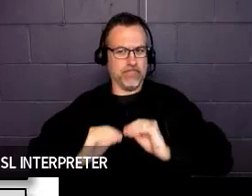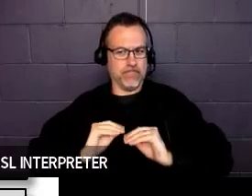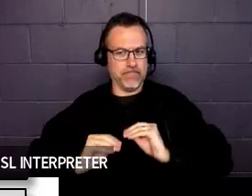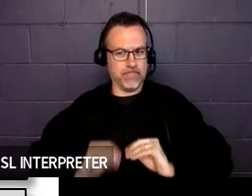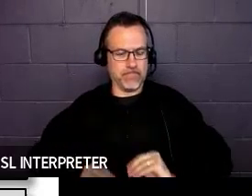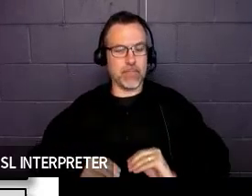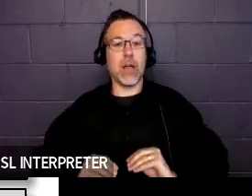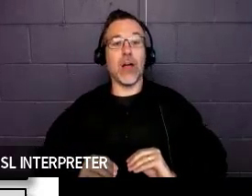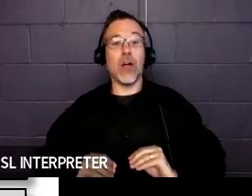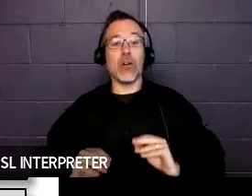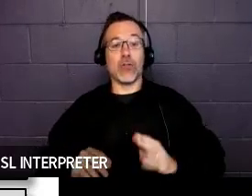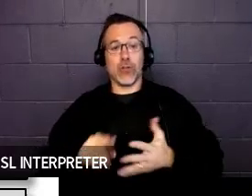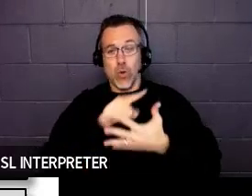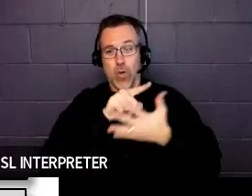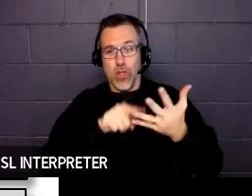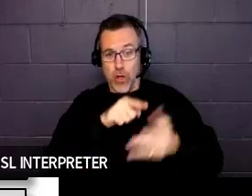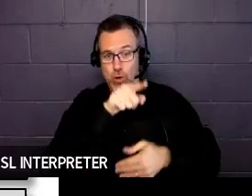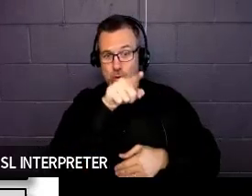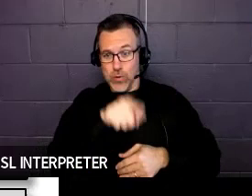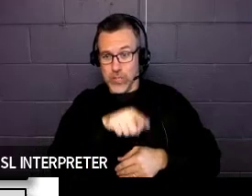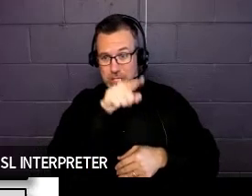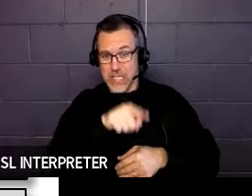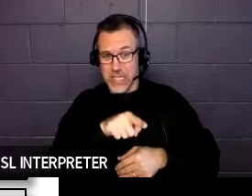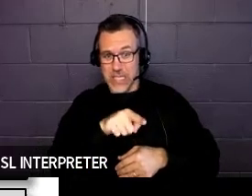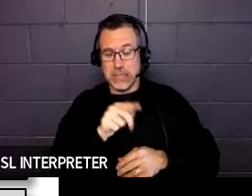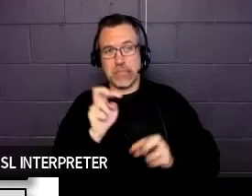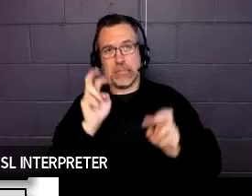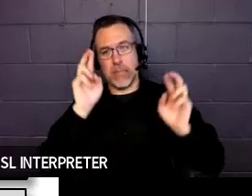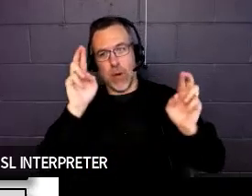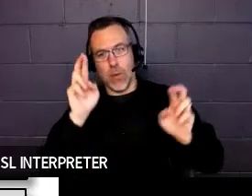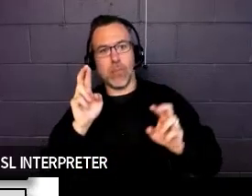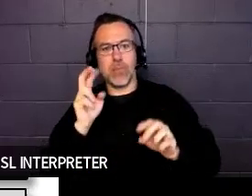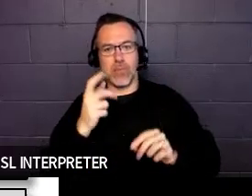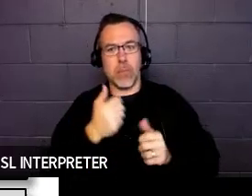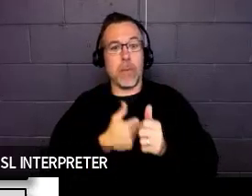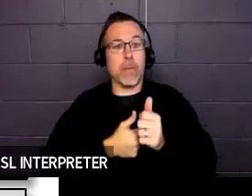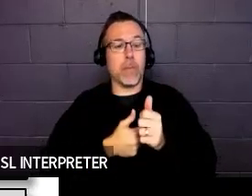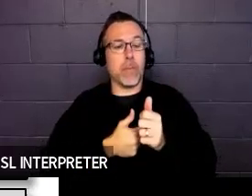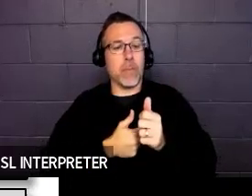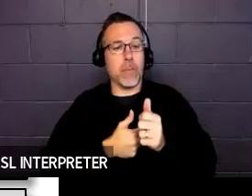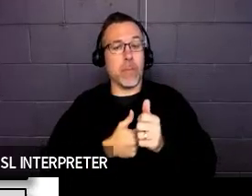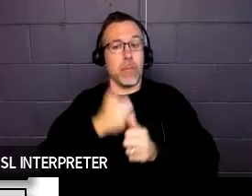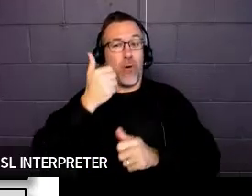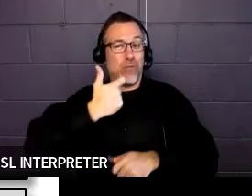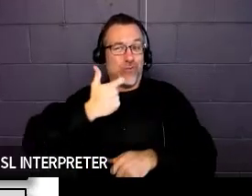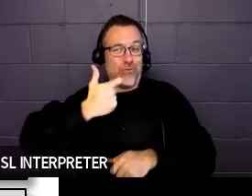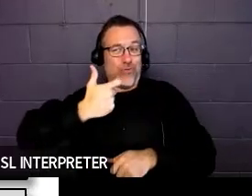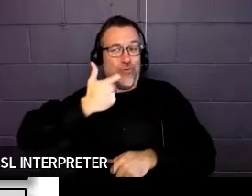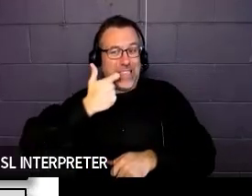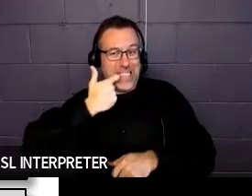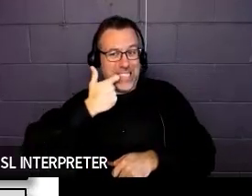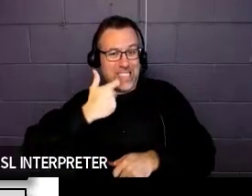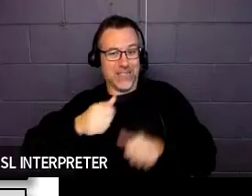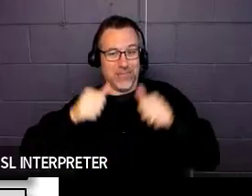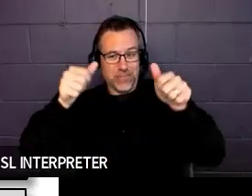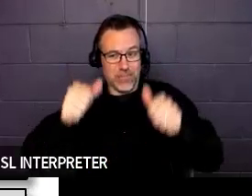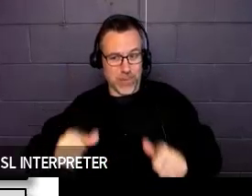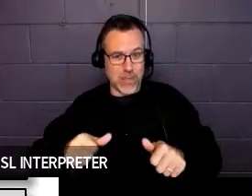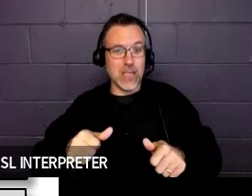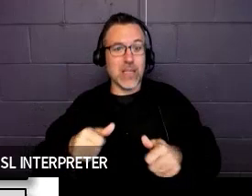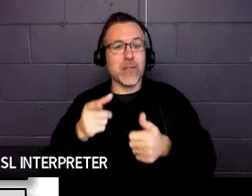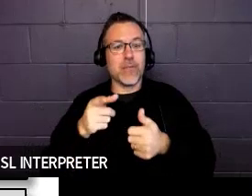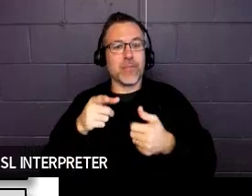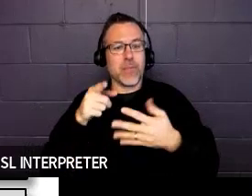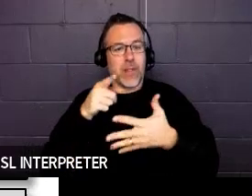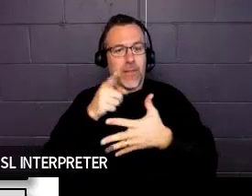are, cross my fingers, are the most up-to-date links to all of these things that you can find on the website. So the first one